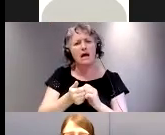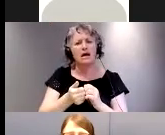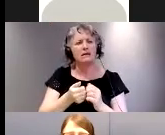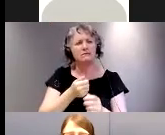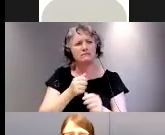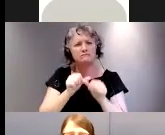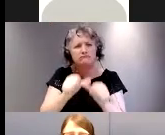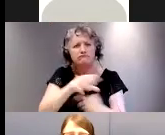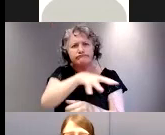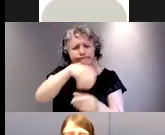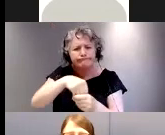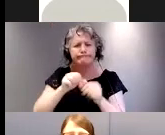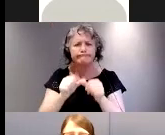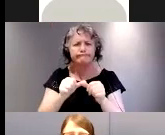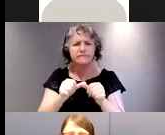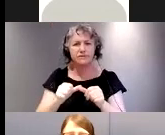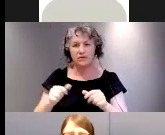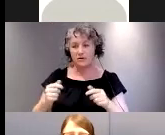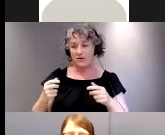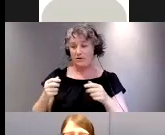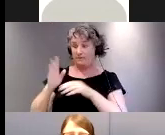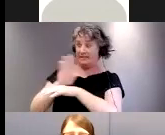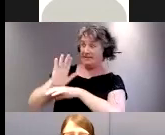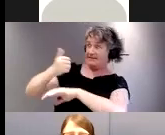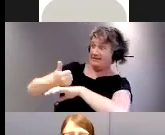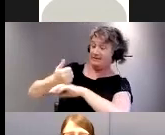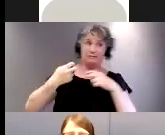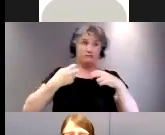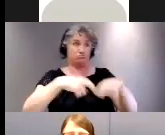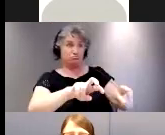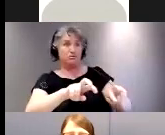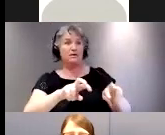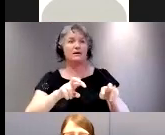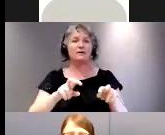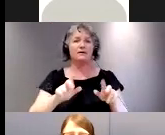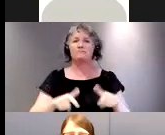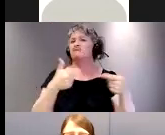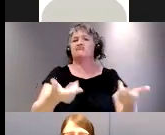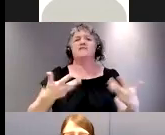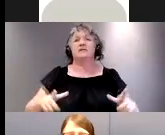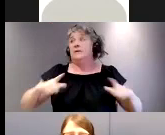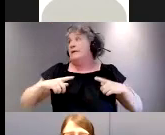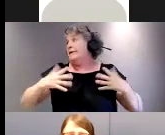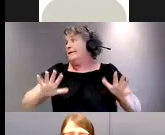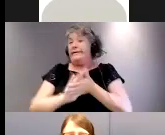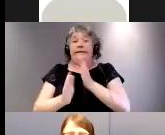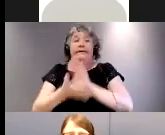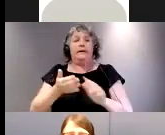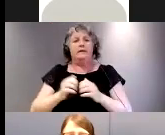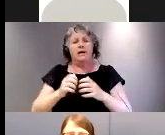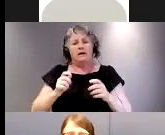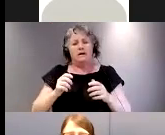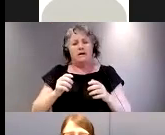involved, right? So that the succession planning doesn't have a one day you're part of something you built and the next day you're retired, not doing anything, and you hope